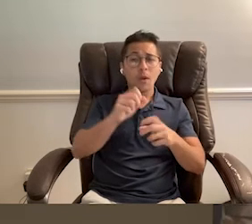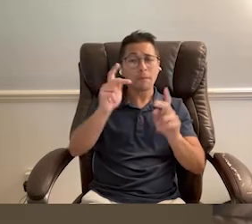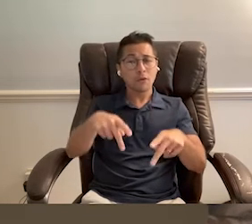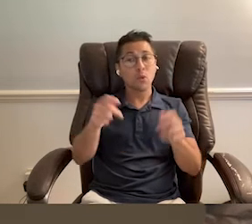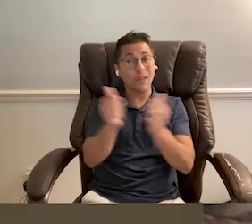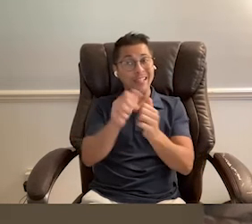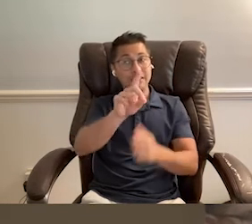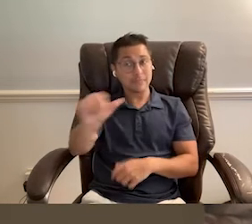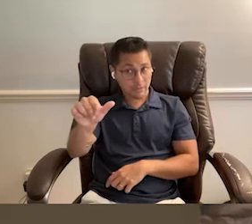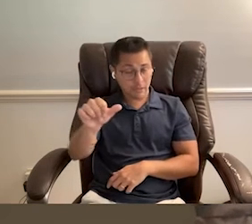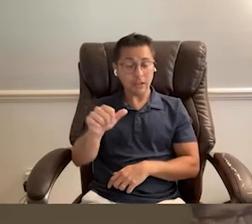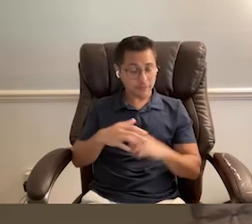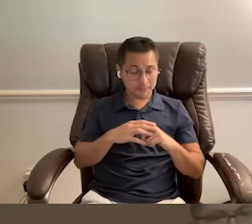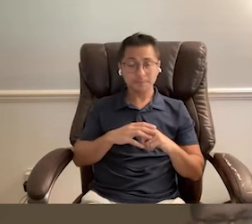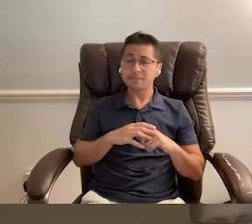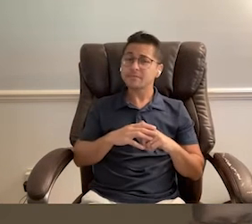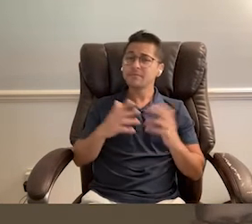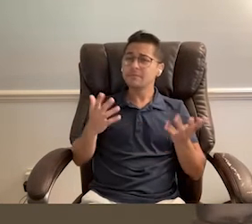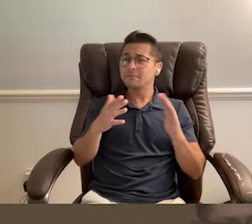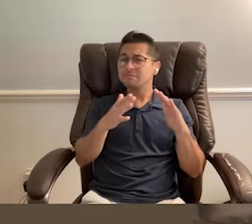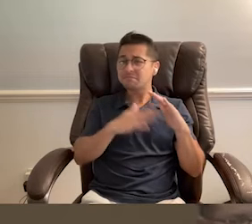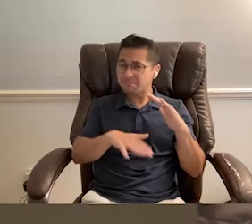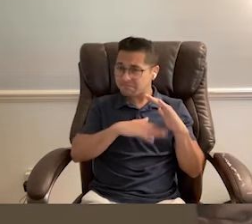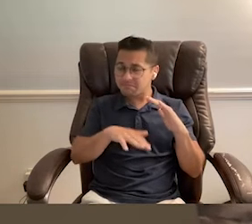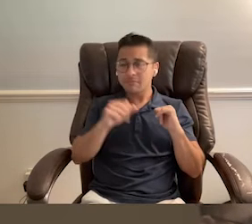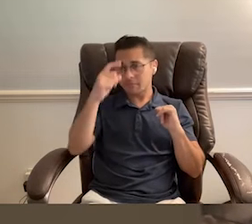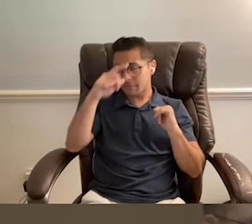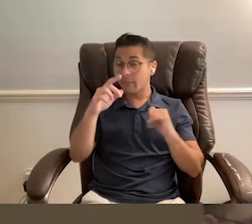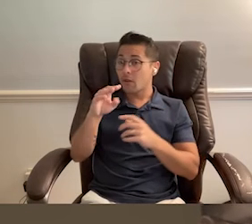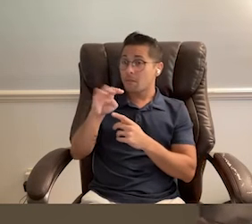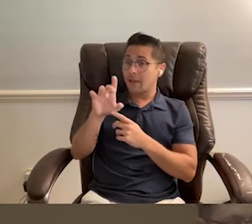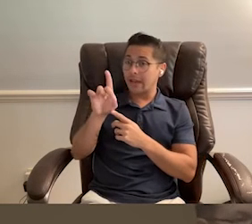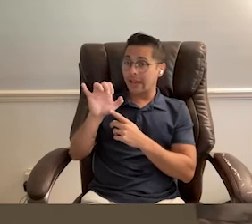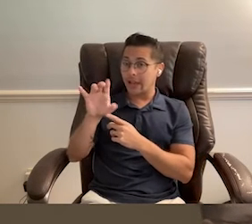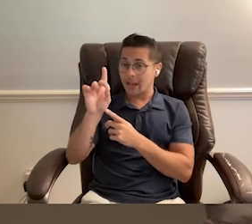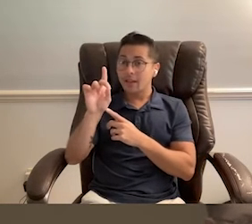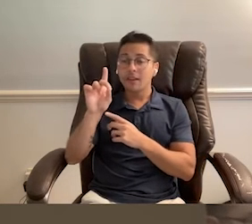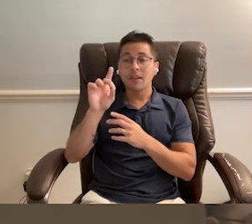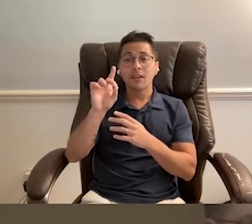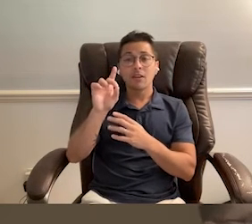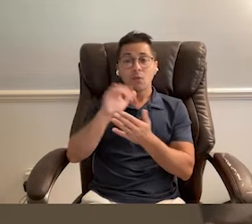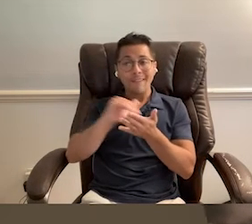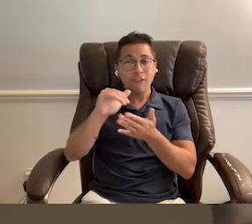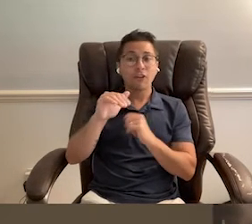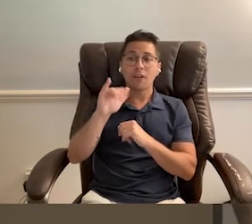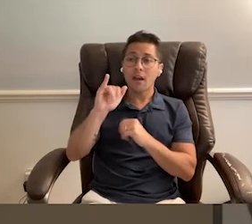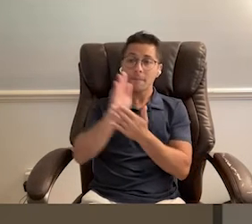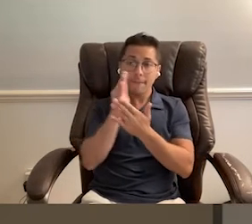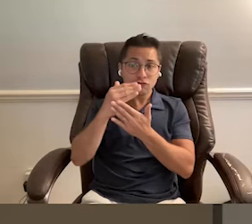disabilities. And basically, for Medicaid waiver, so iBudget waiver, if you're not on that, then just don't